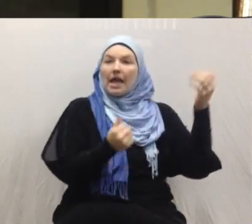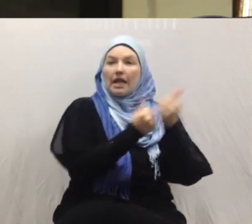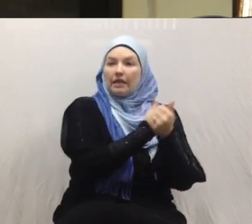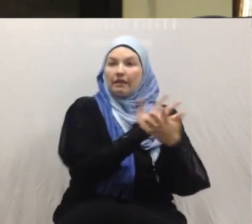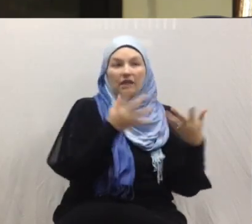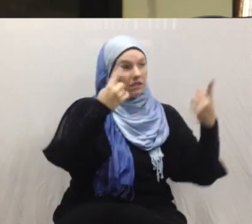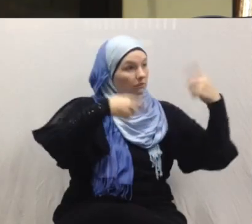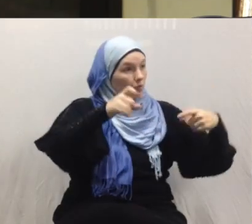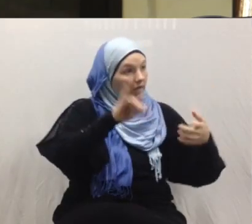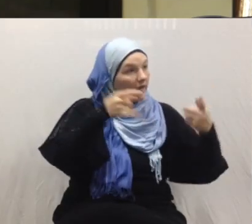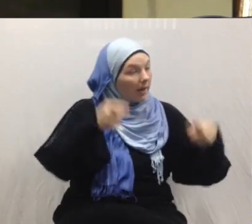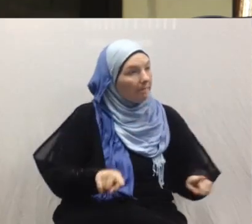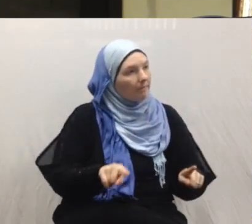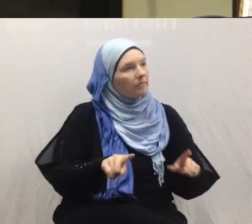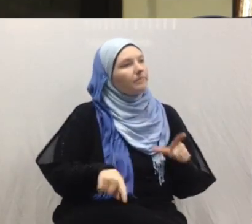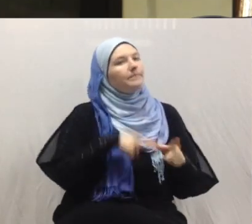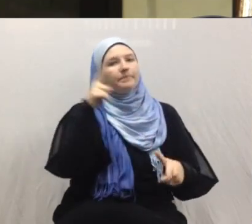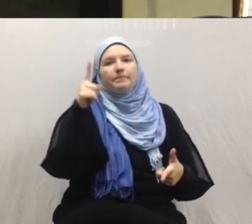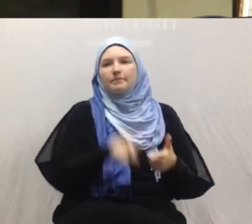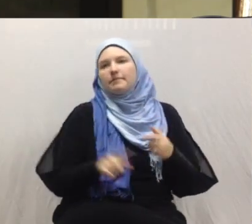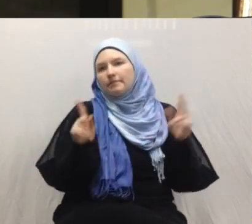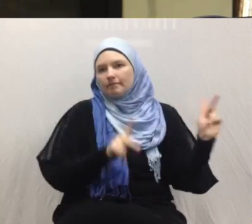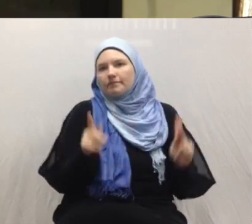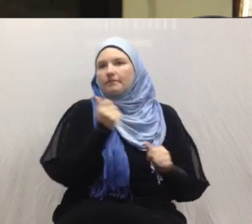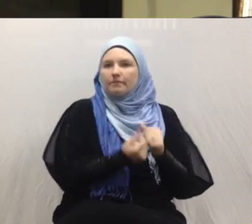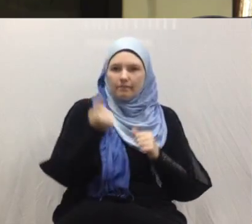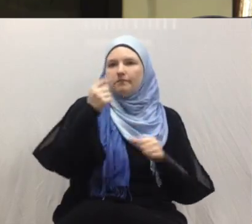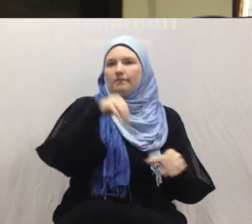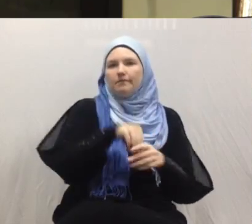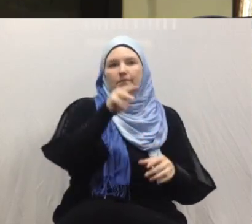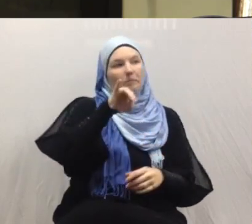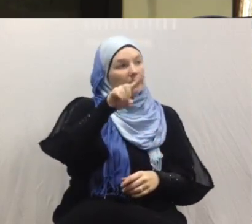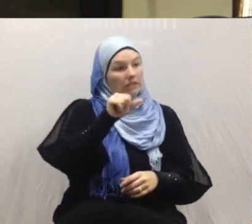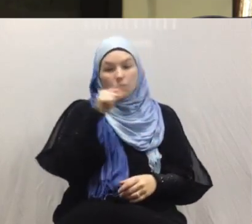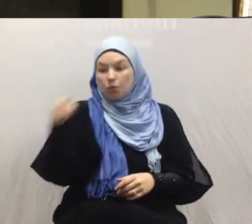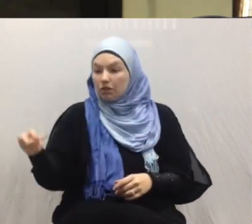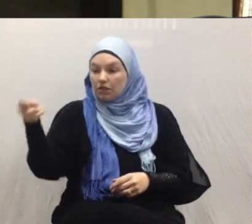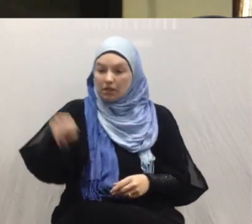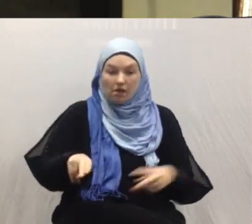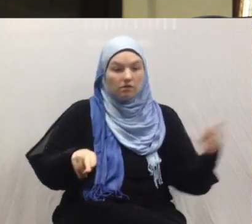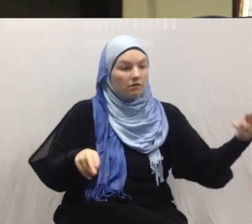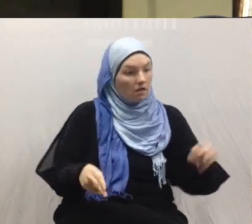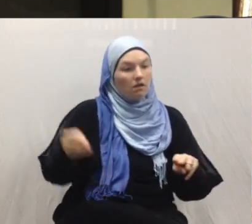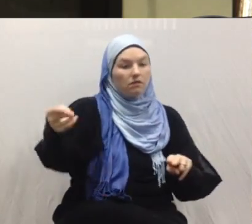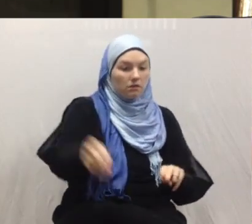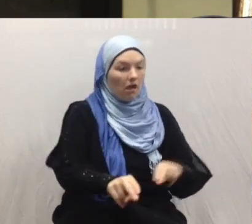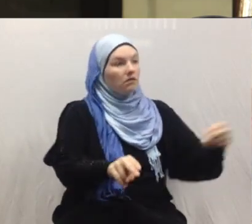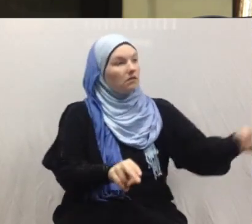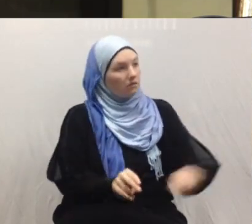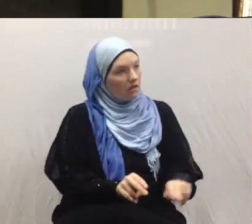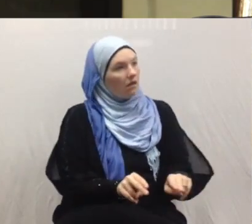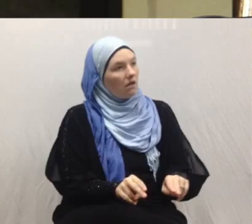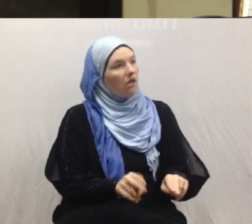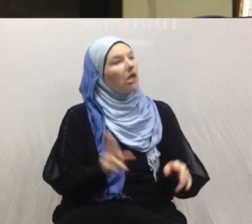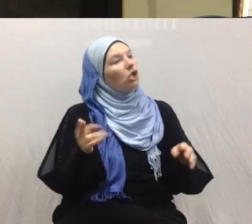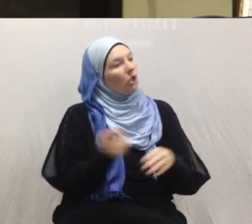dispute that happens, then people, anybody in Medina who signed on this document, they can use